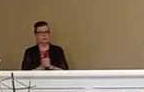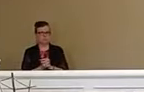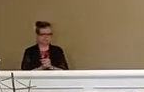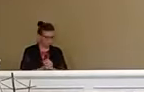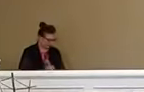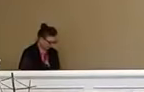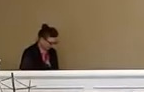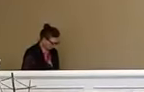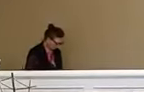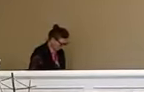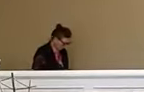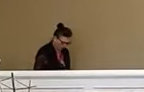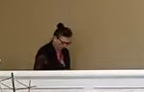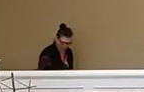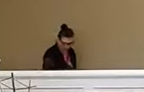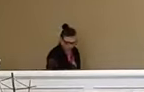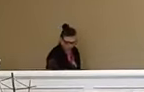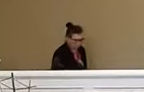can be seated.